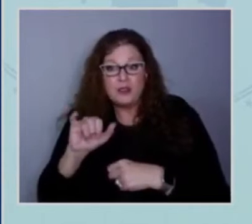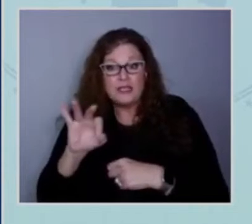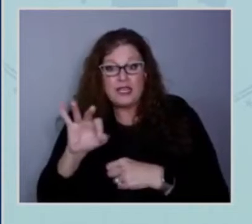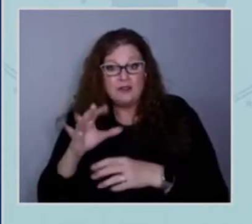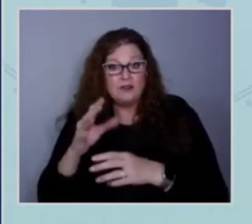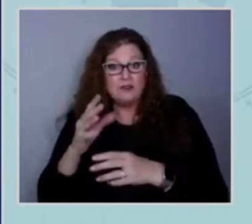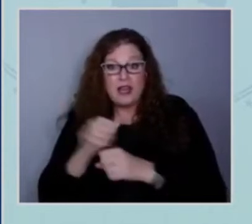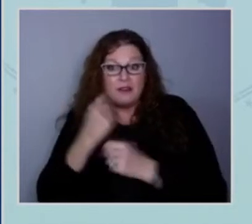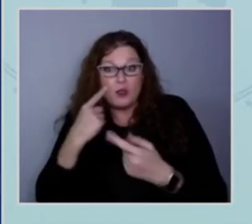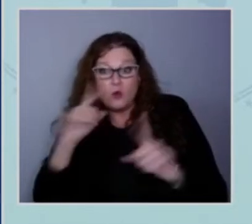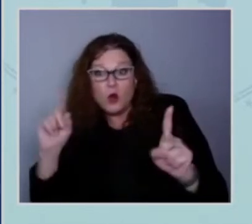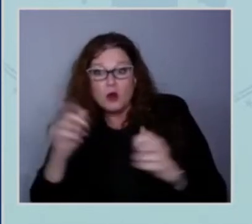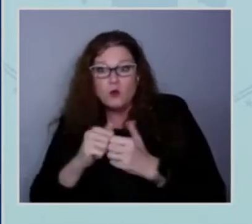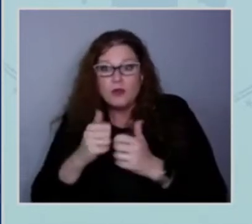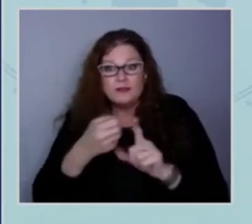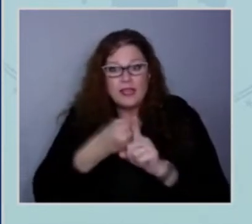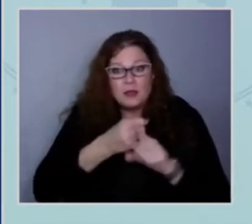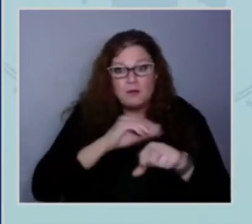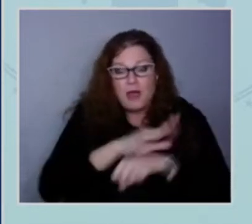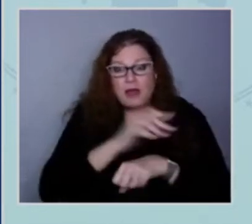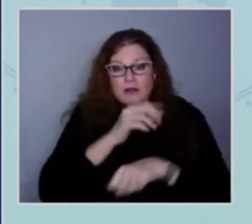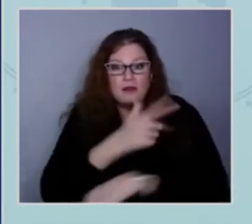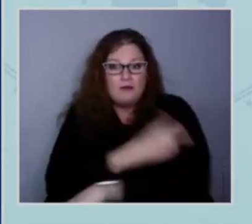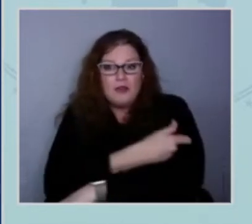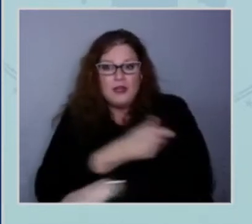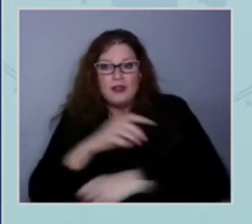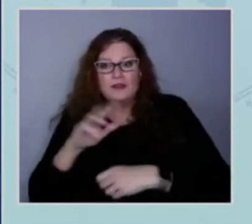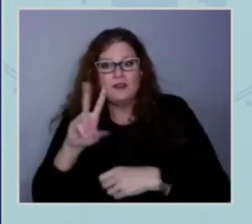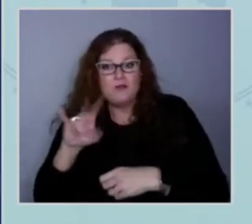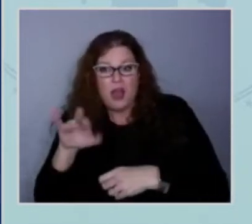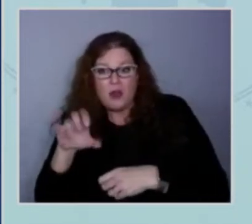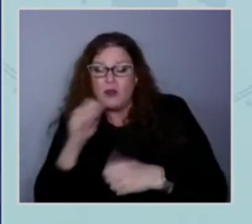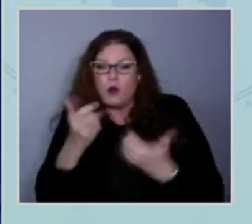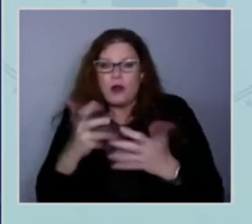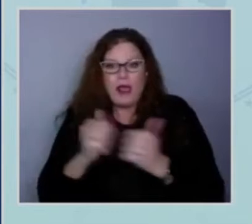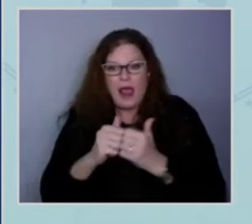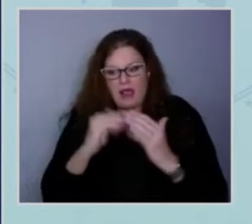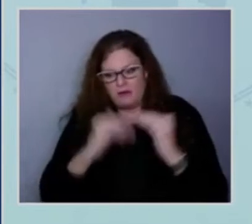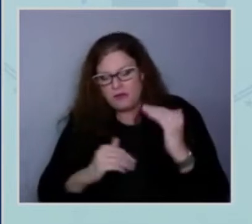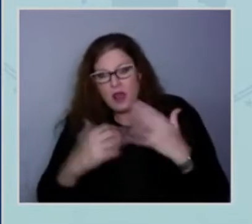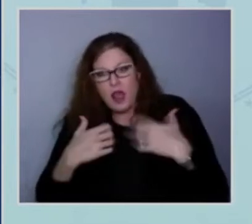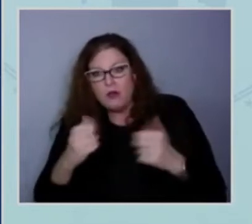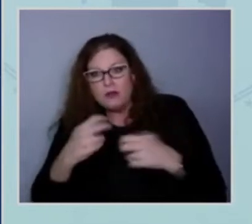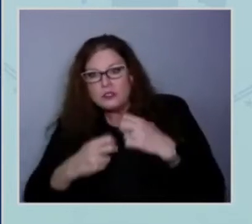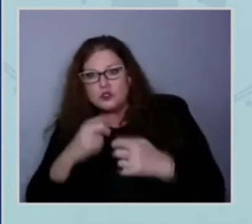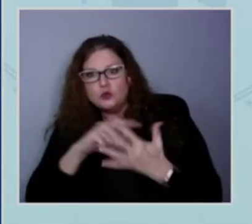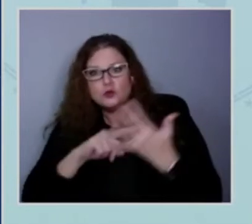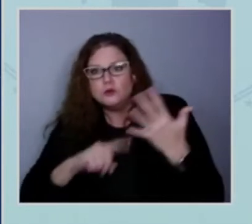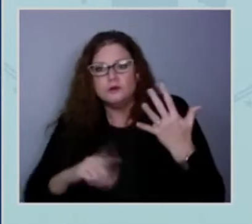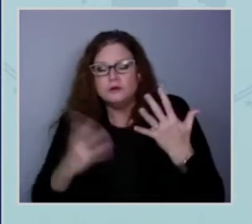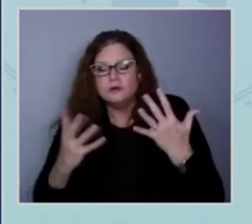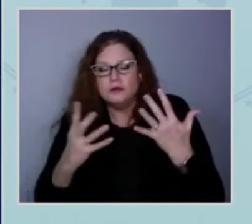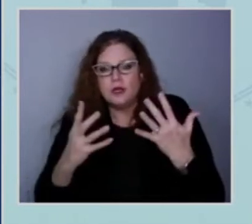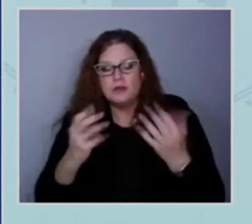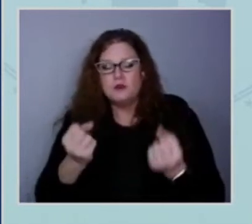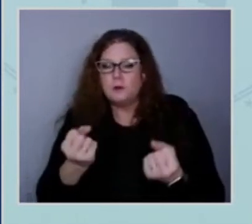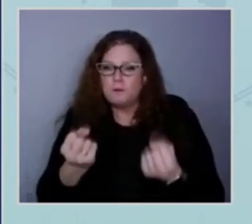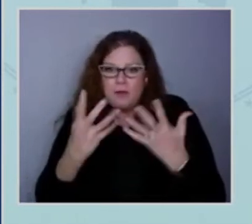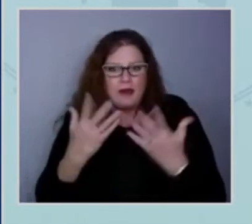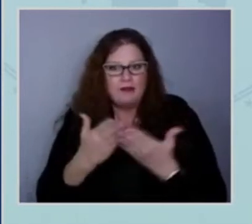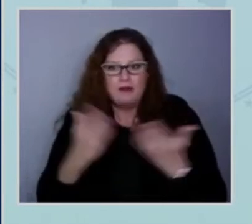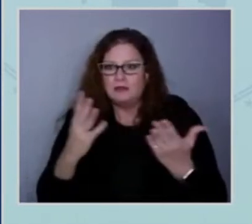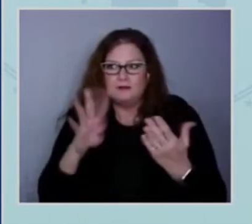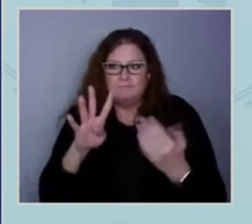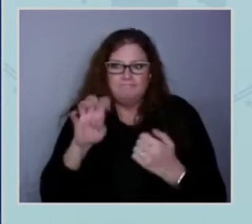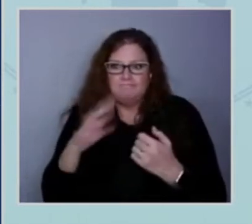taking the virus, if they got it, if it worked, and what's the side effects to the virus, if you already have